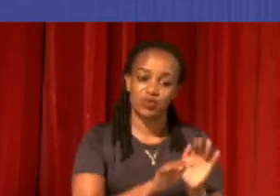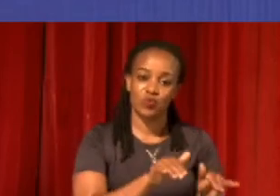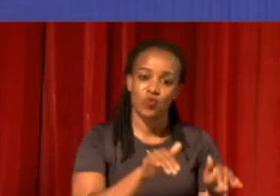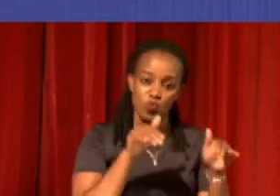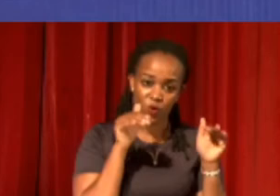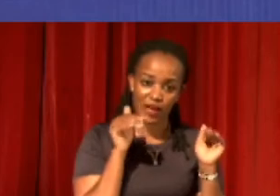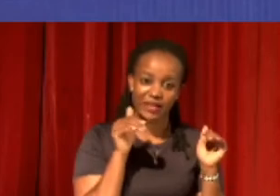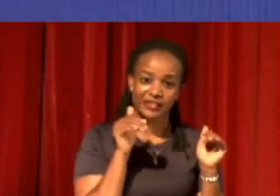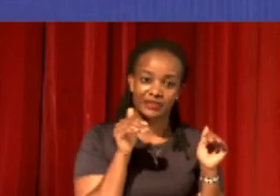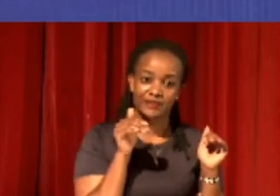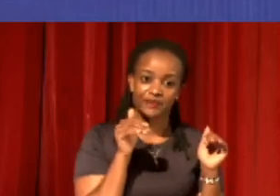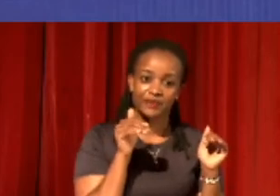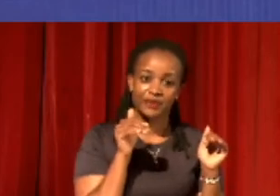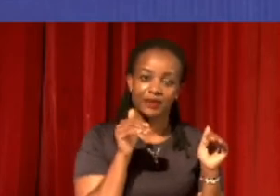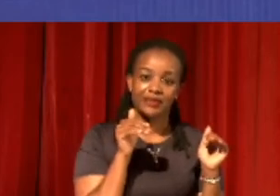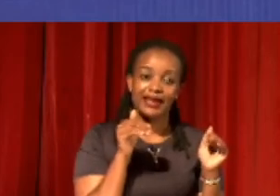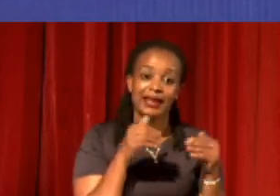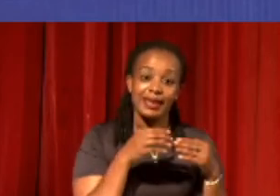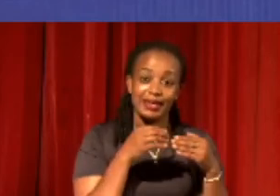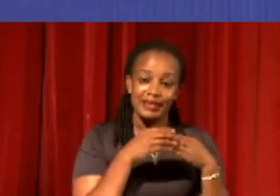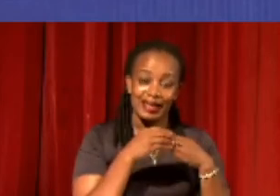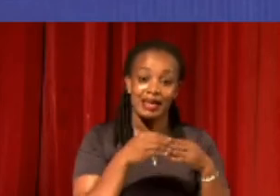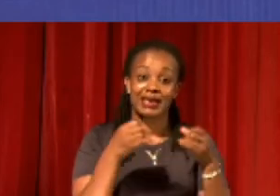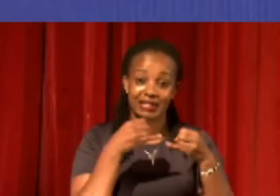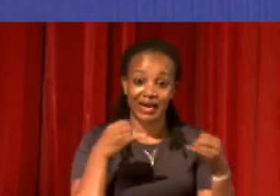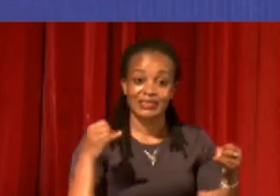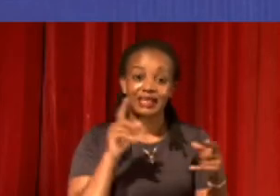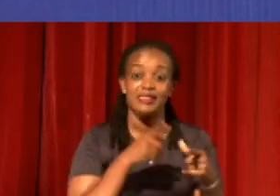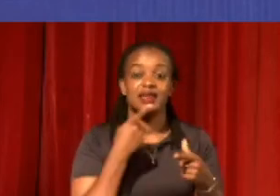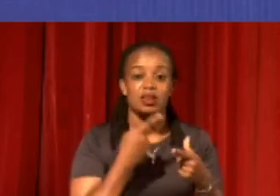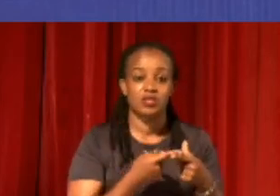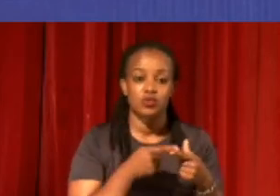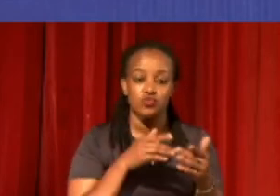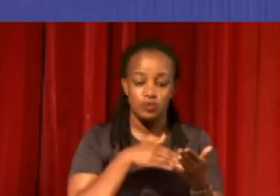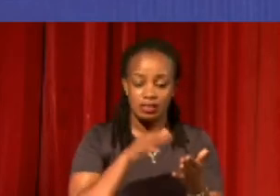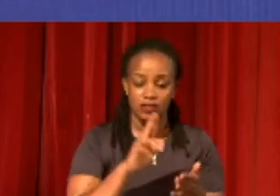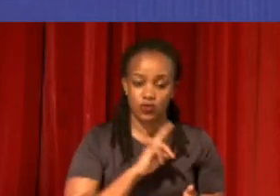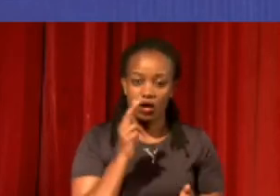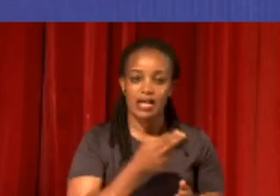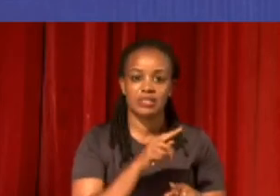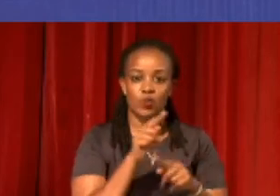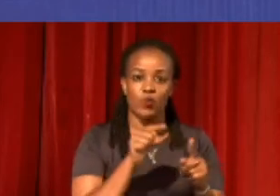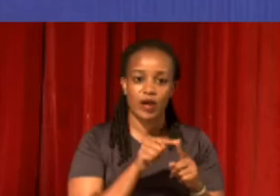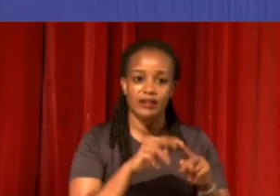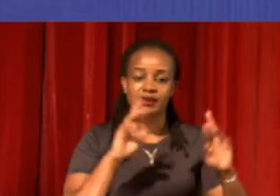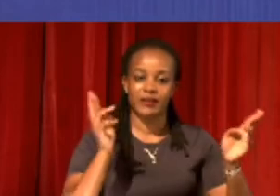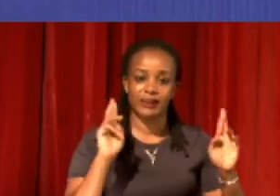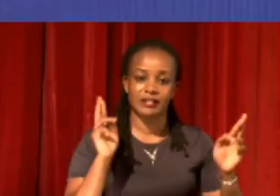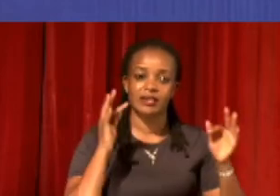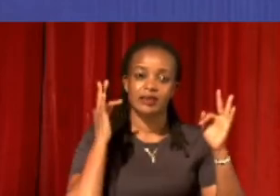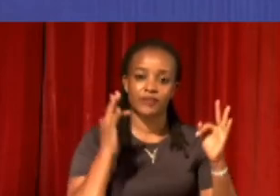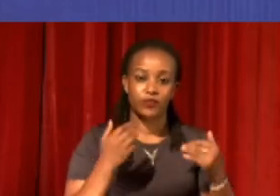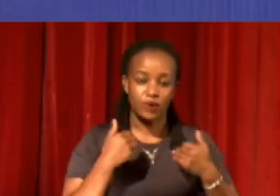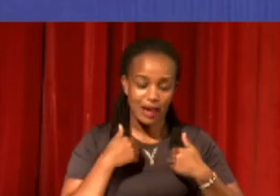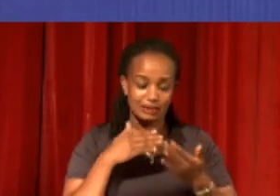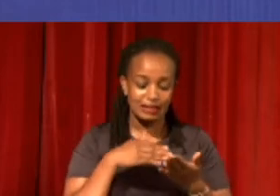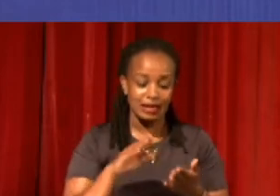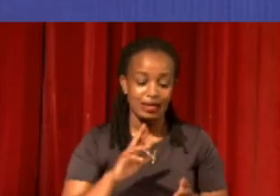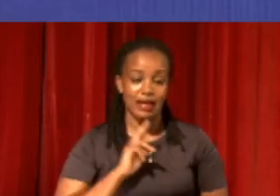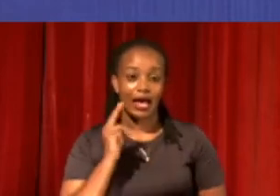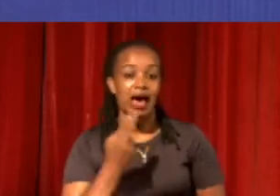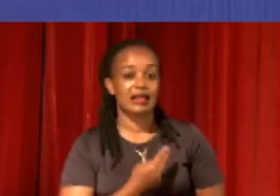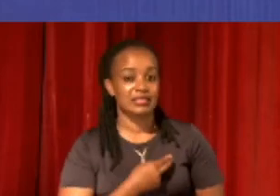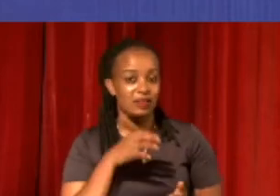out so that you can align yourself to the call, and then send us that content that's aligned to the call. And if you had sent us the content, still look at the